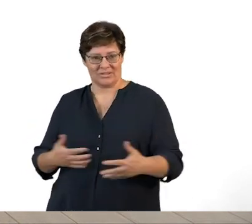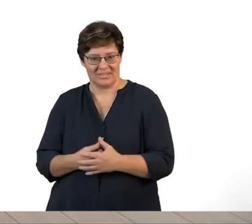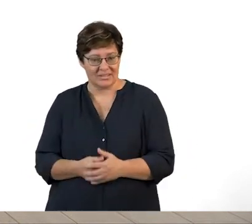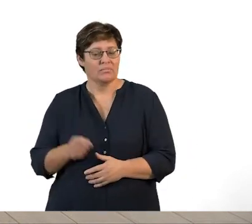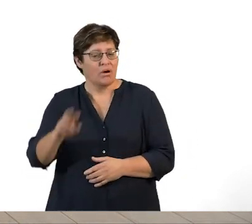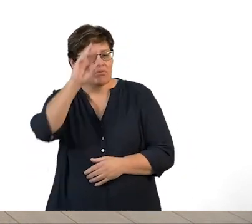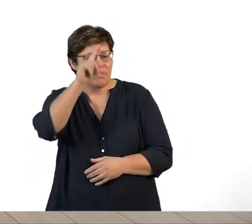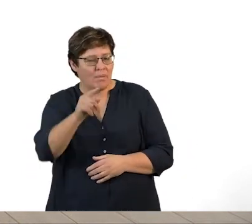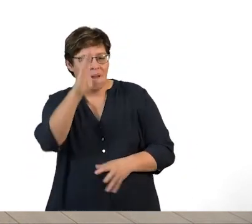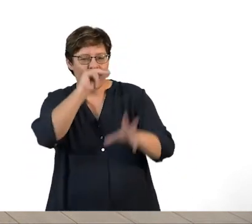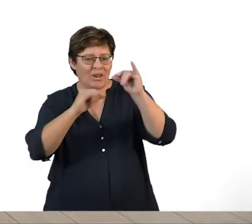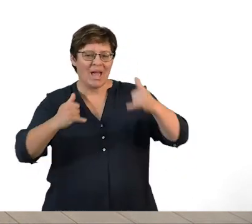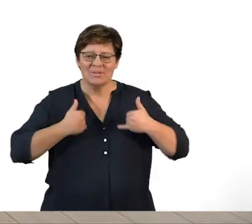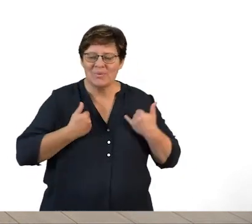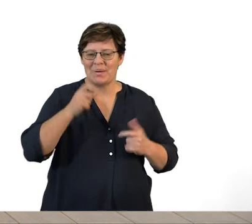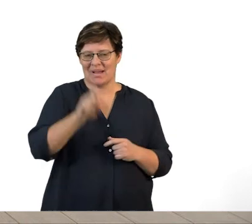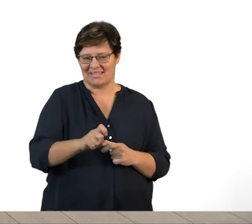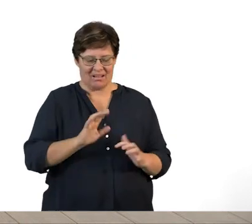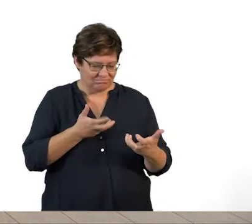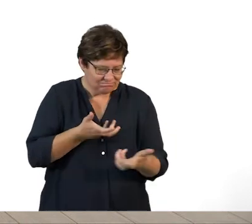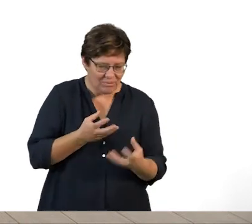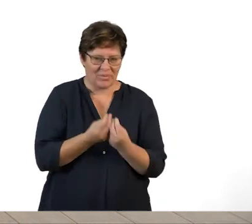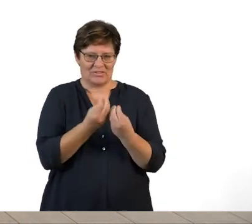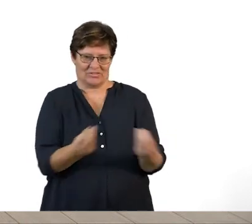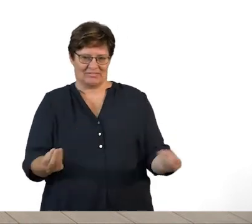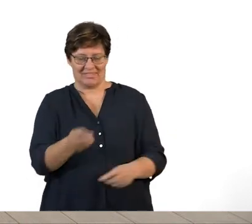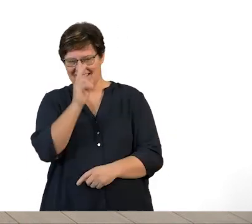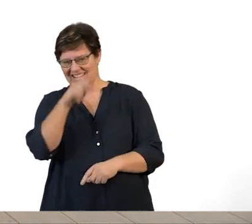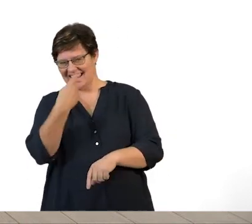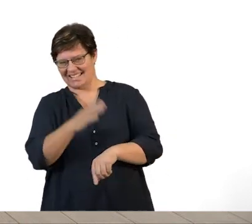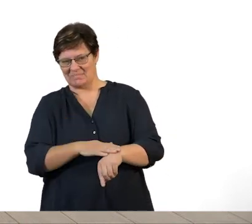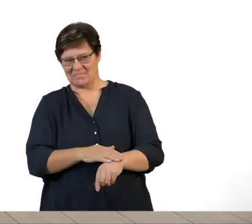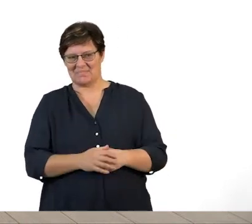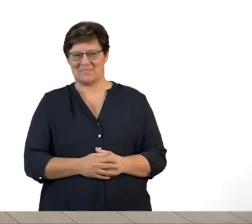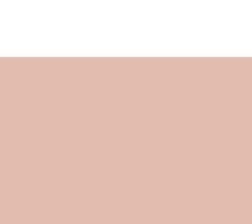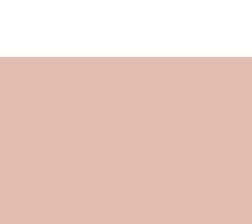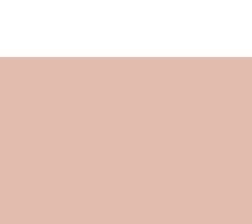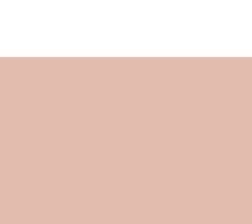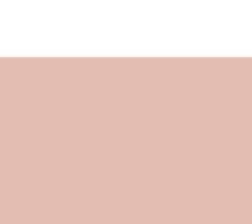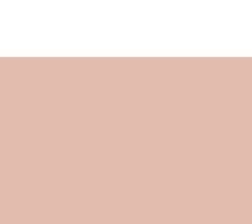Remember to make your learning fun and engaging. See you next time.